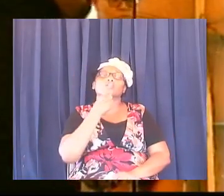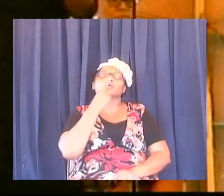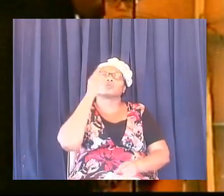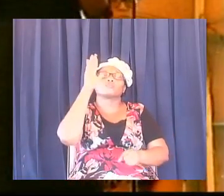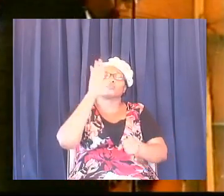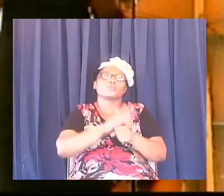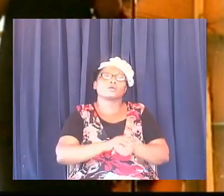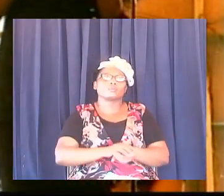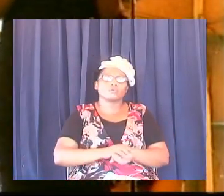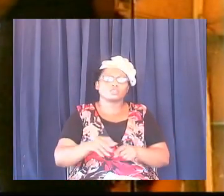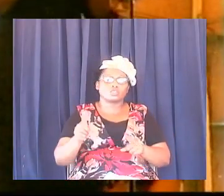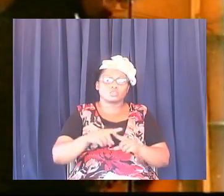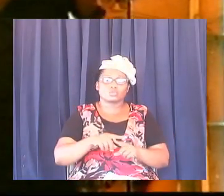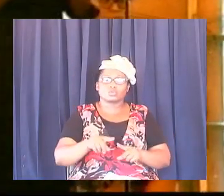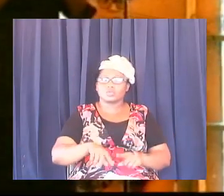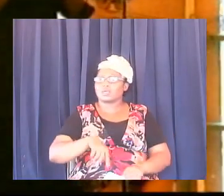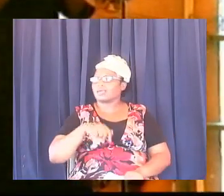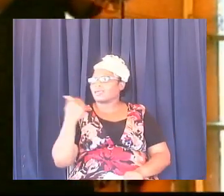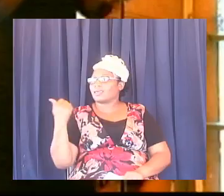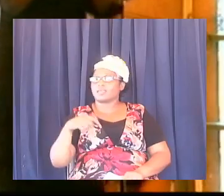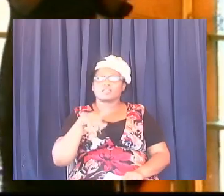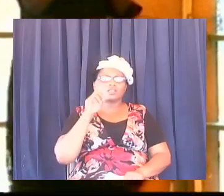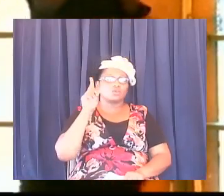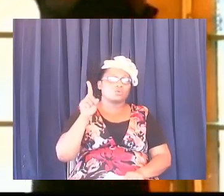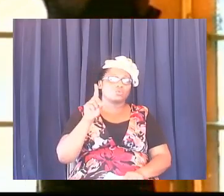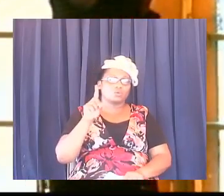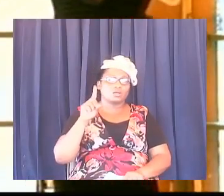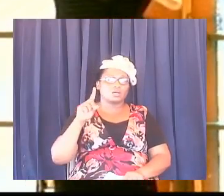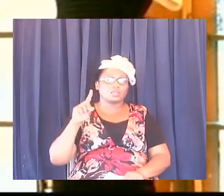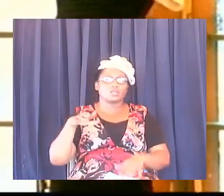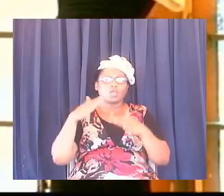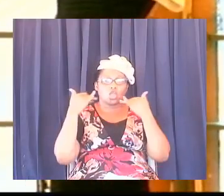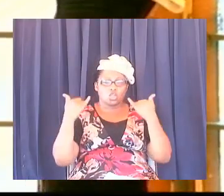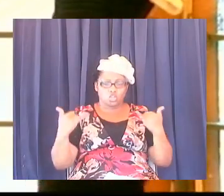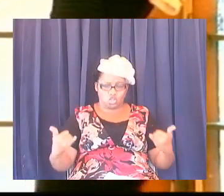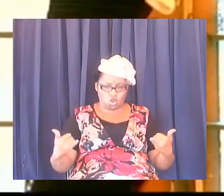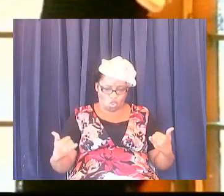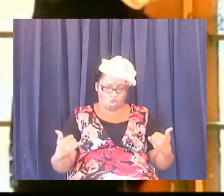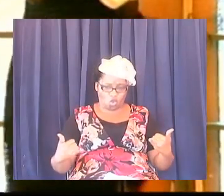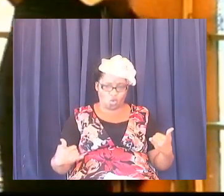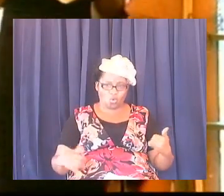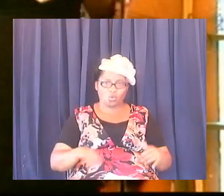Jesus. Hallelujah. Thank you, great God.